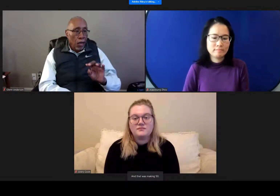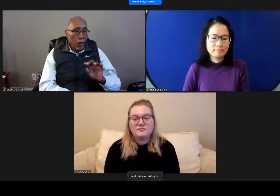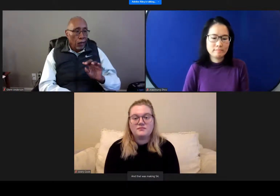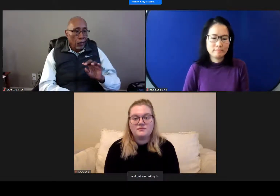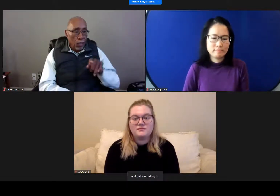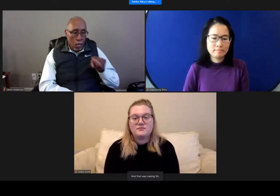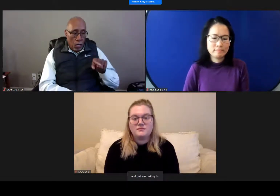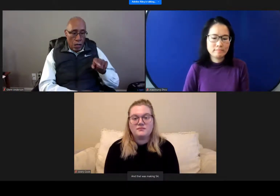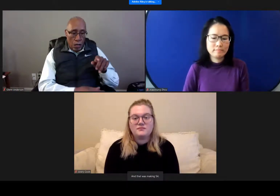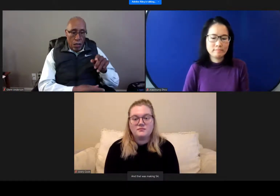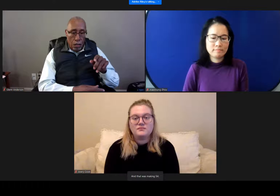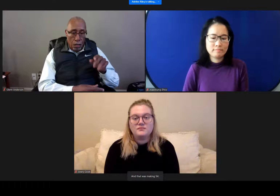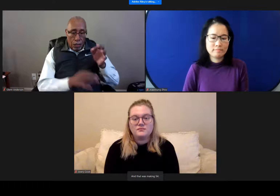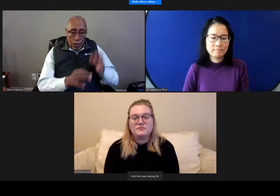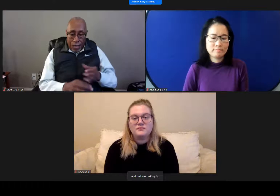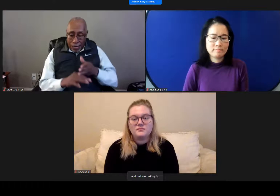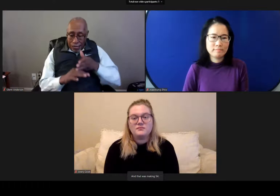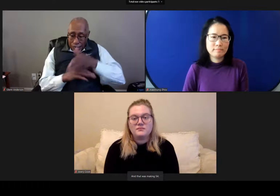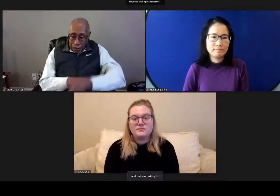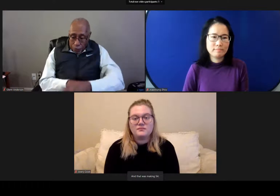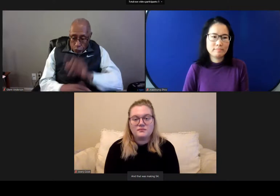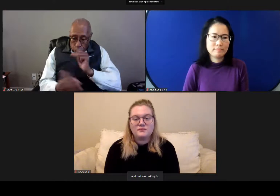1954.